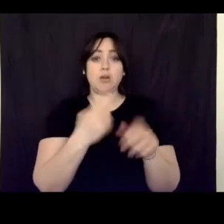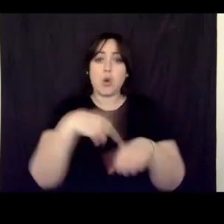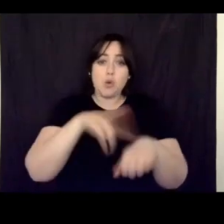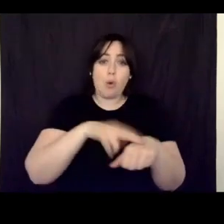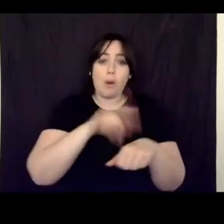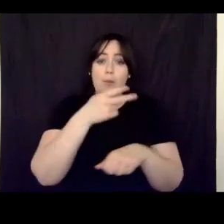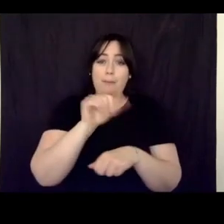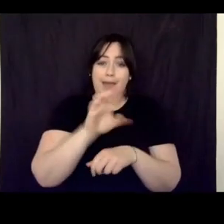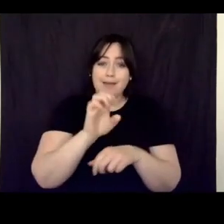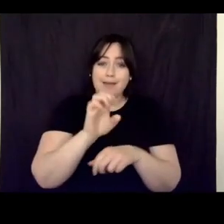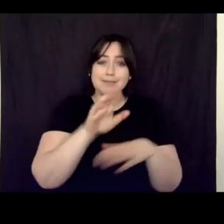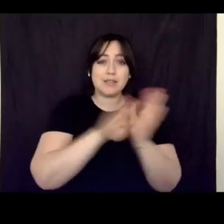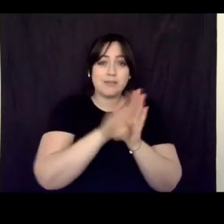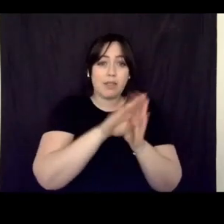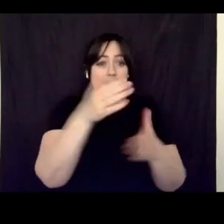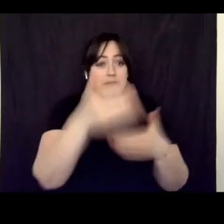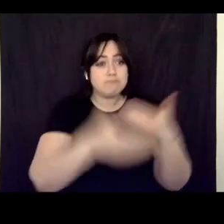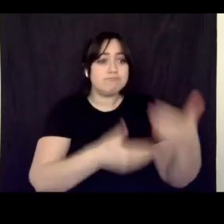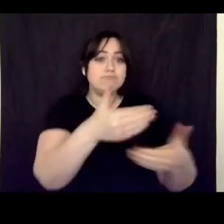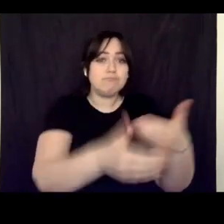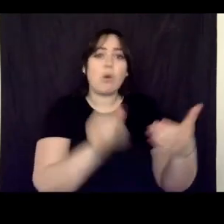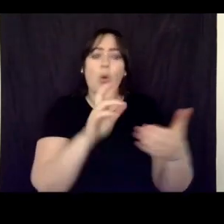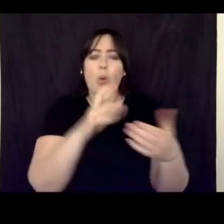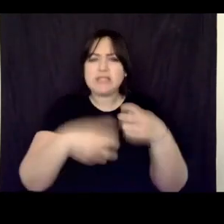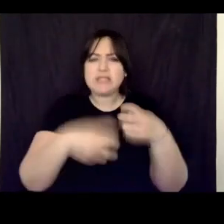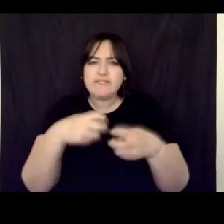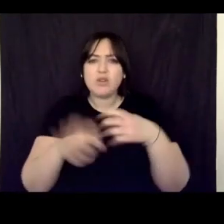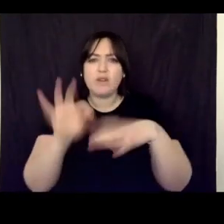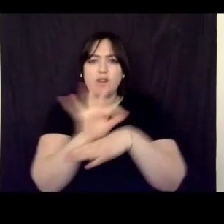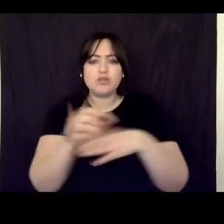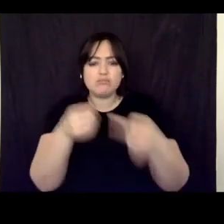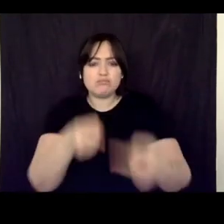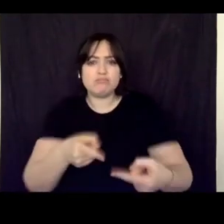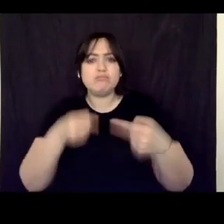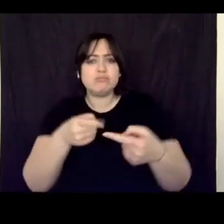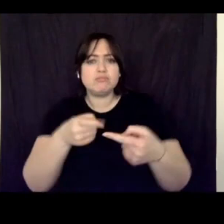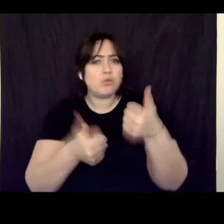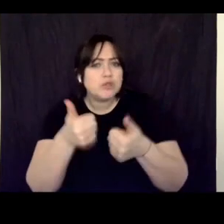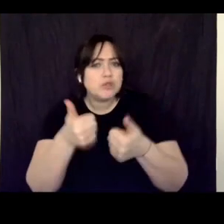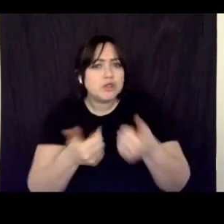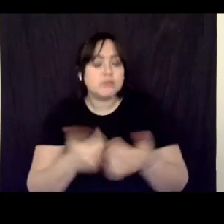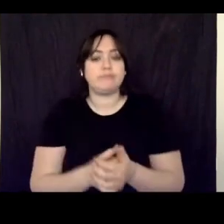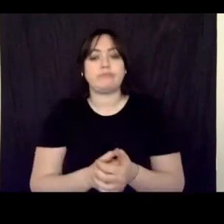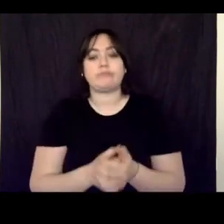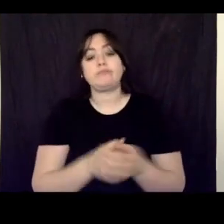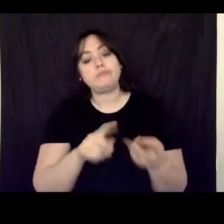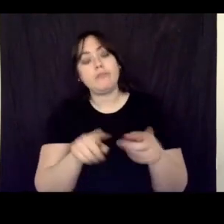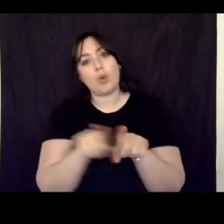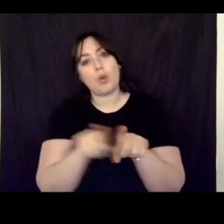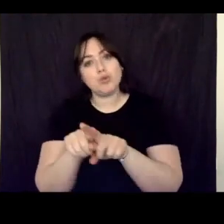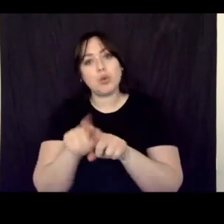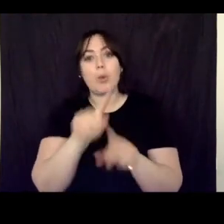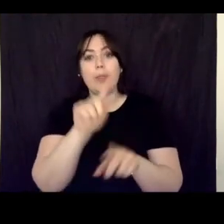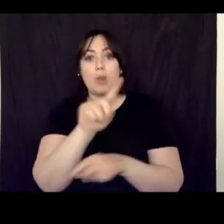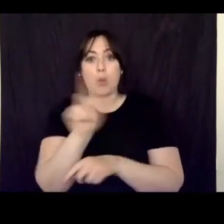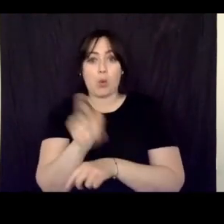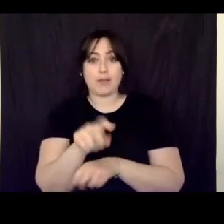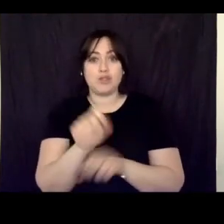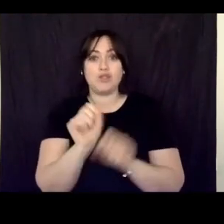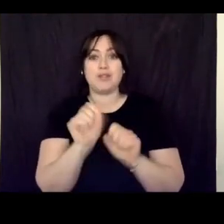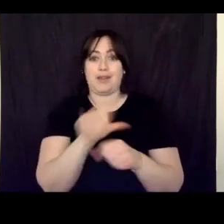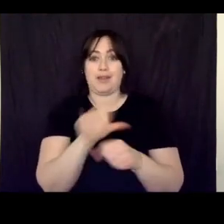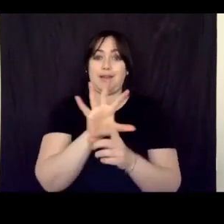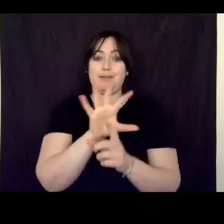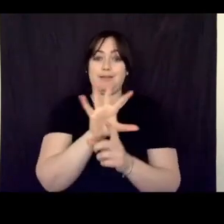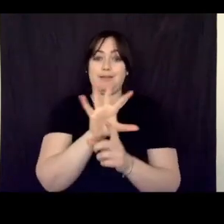difficulty in functioning, for instance. Also, the questions that are able to capture difficulty